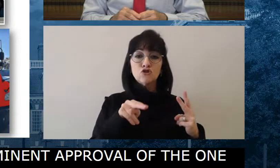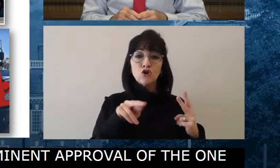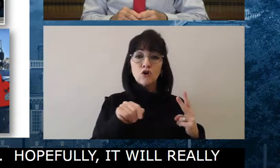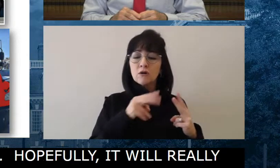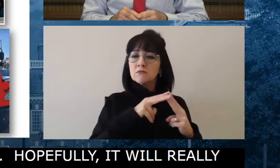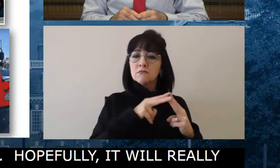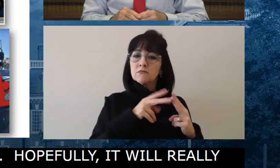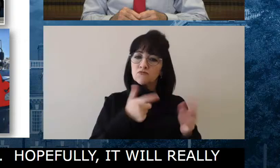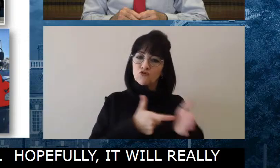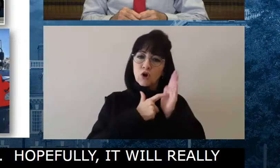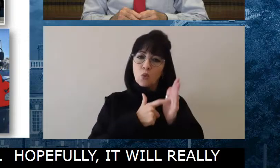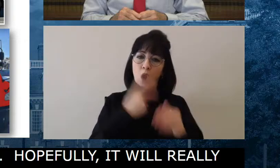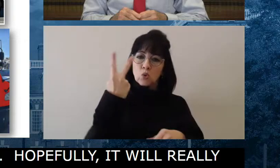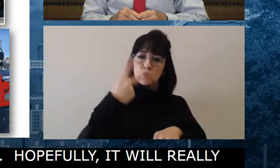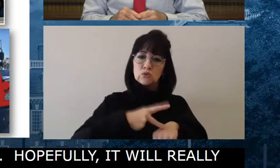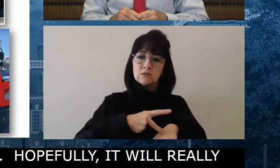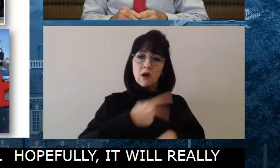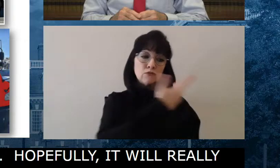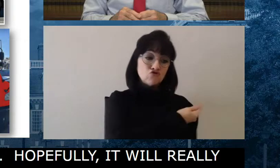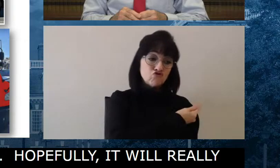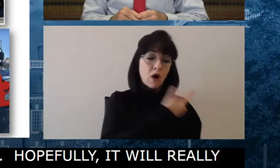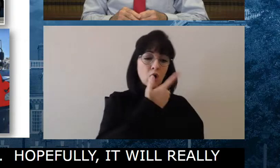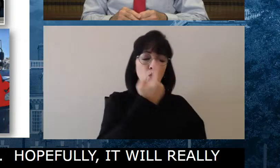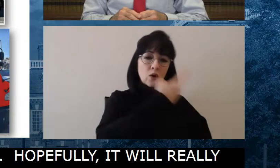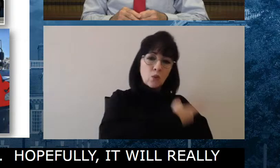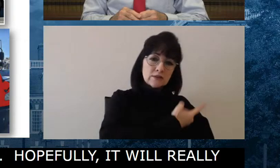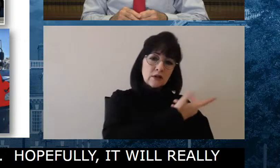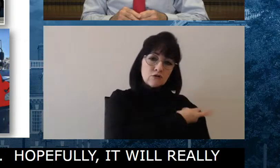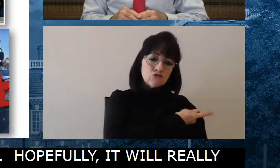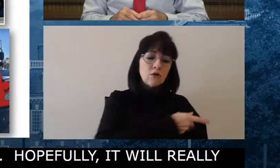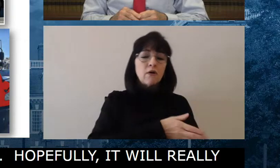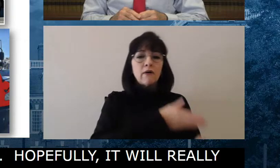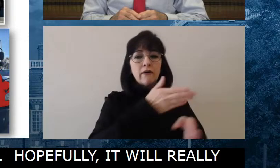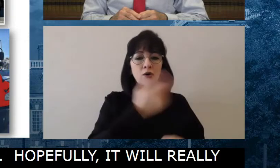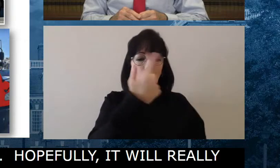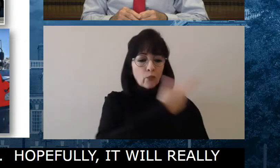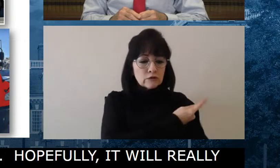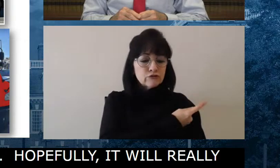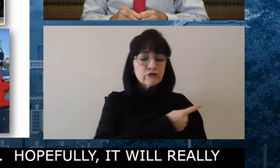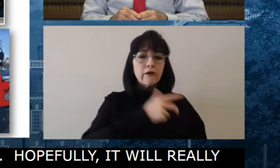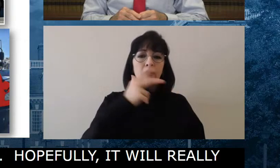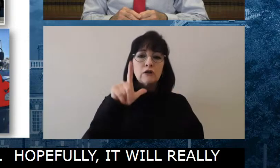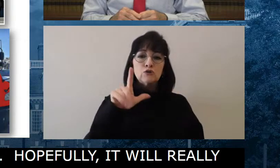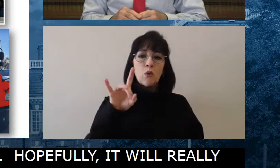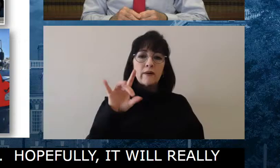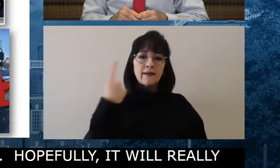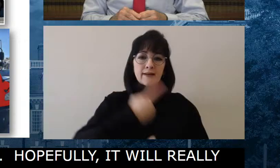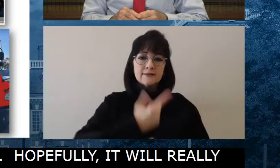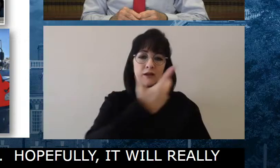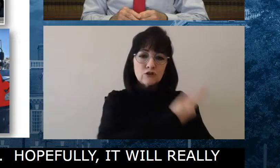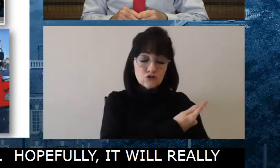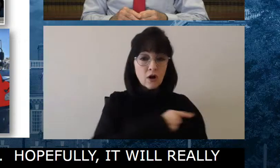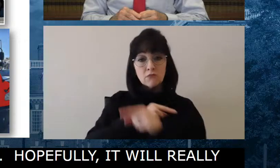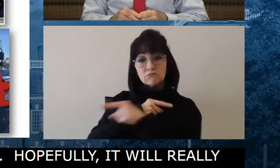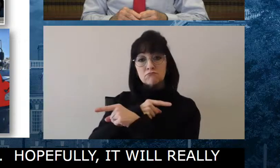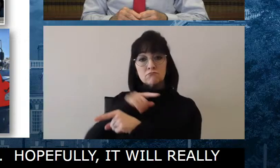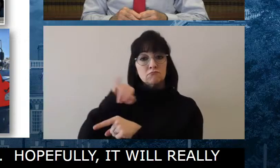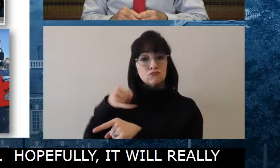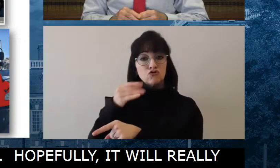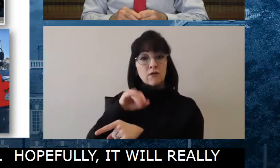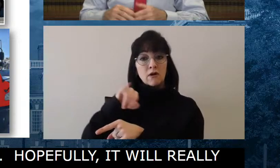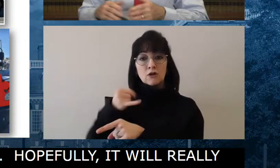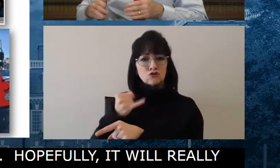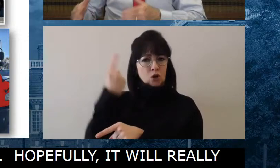and hospitalizations, which is the overall objective. Obviously, and just another, we've been advised